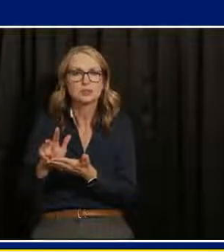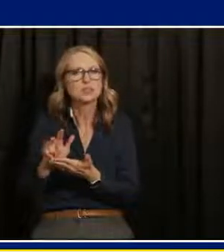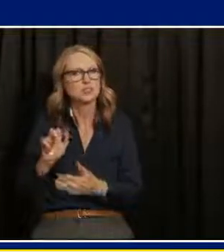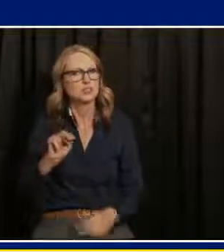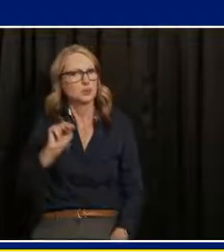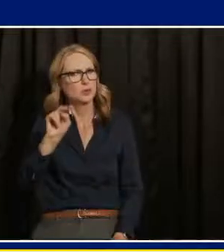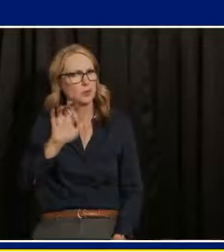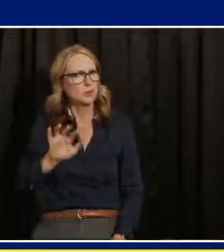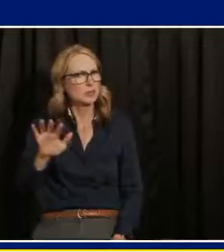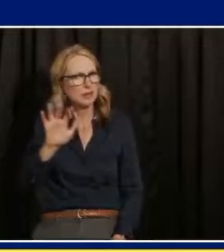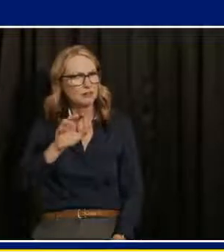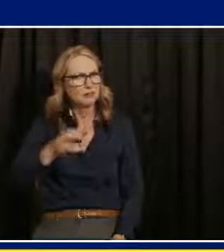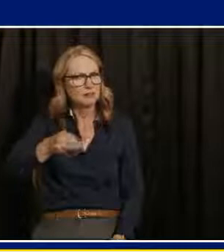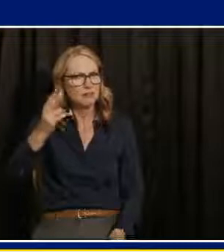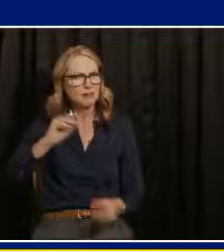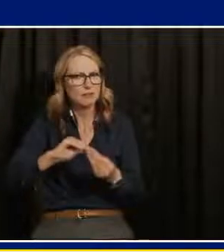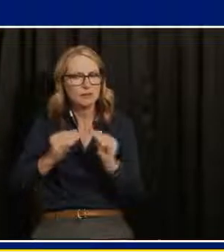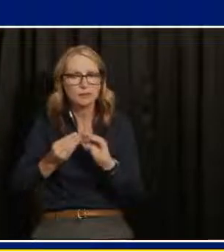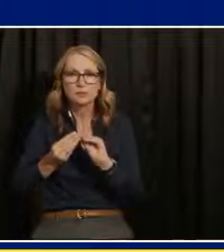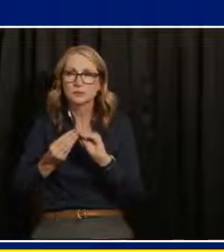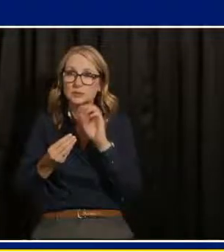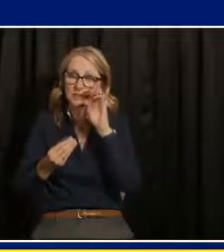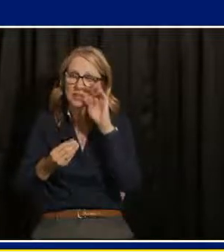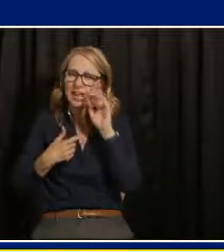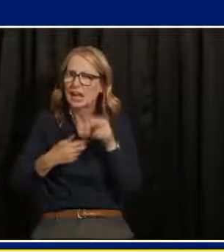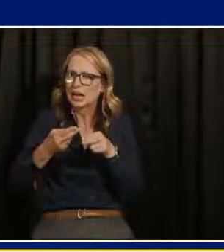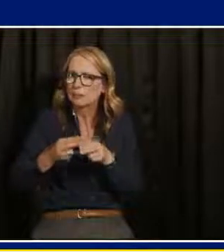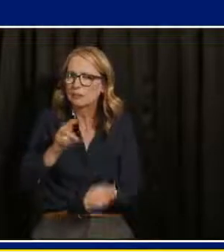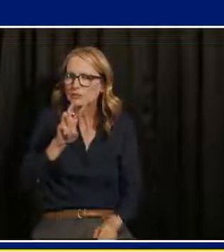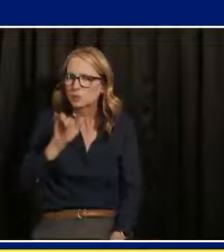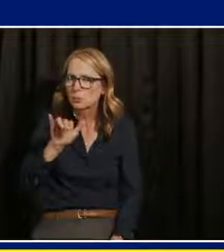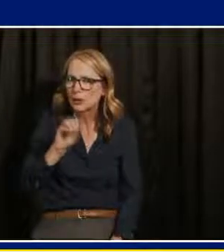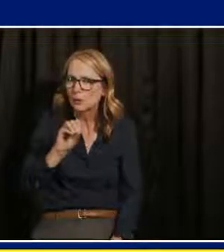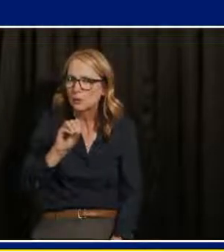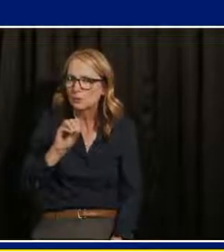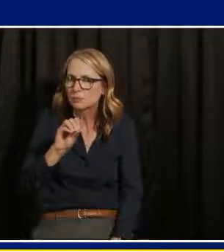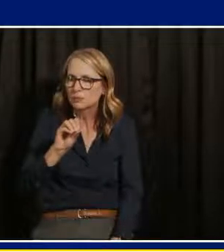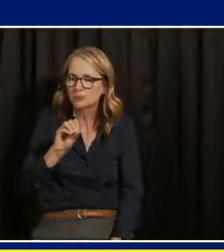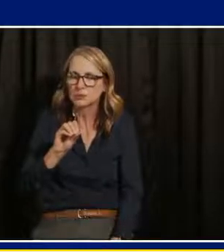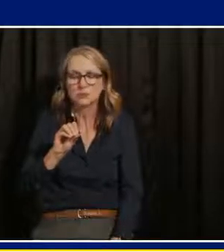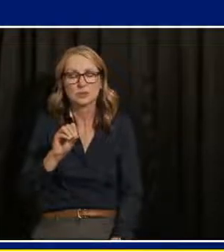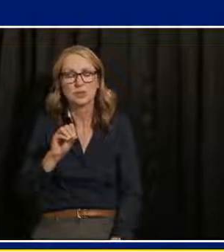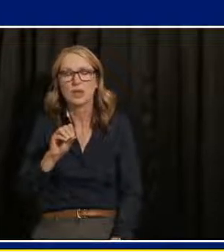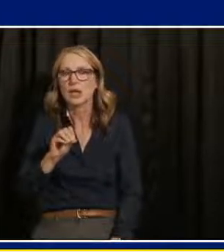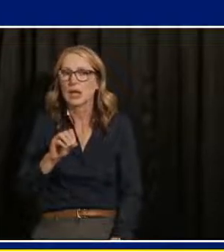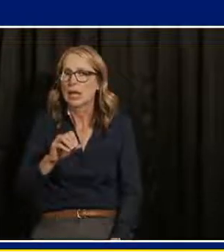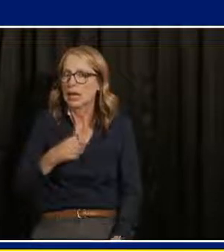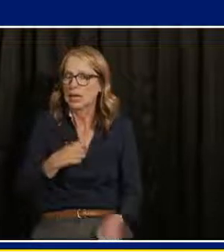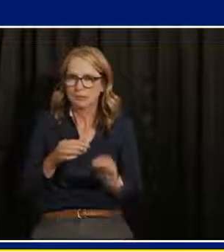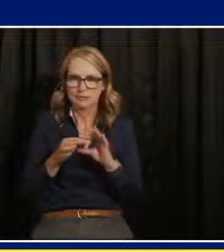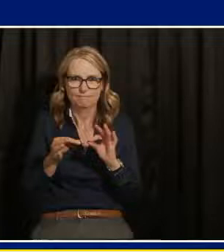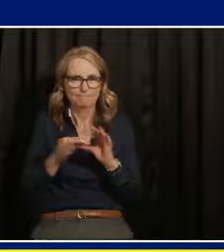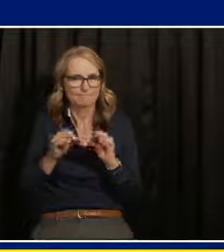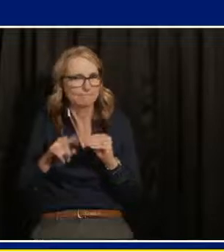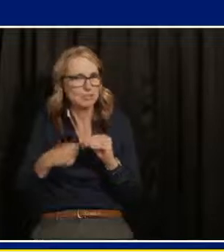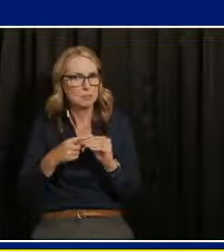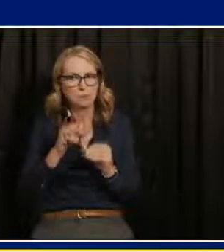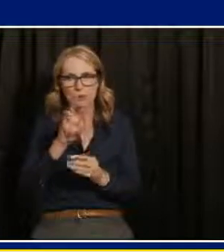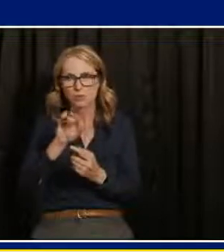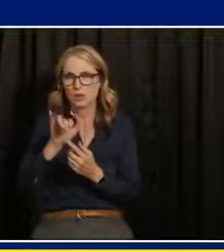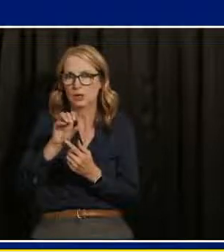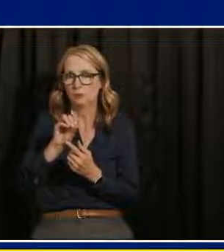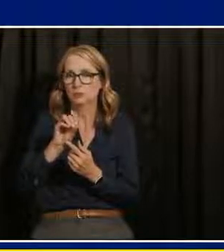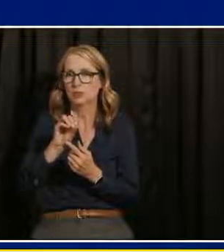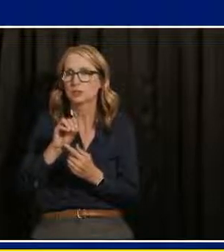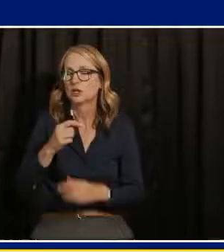I mentioned Wyoming earlier in the presentation, and I brought that up here. I want to bring that up here to talk about the fact that we know that